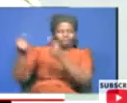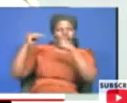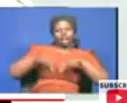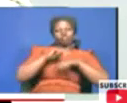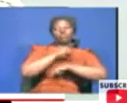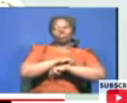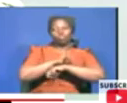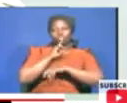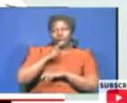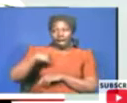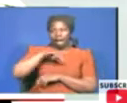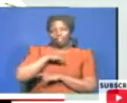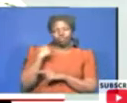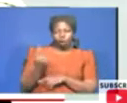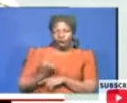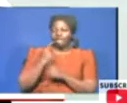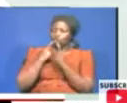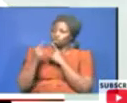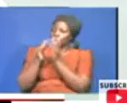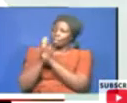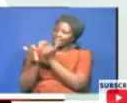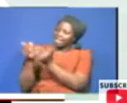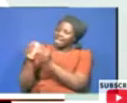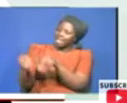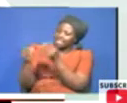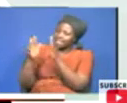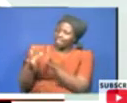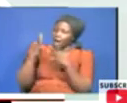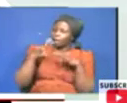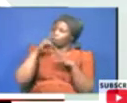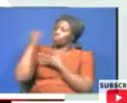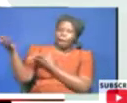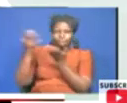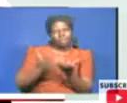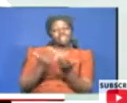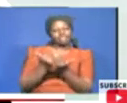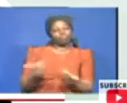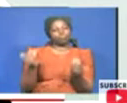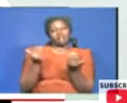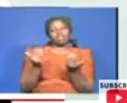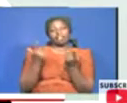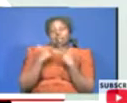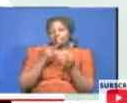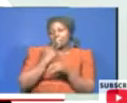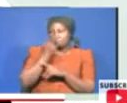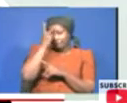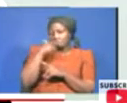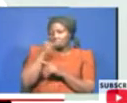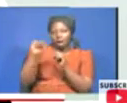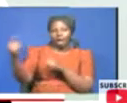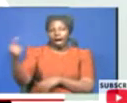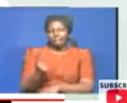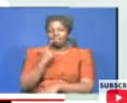only talk to the guardians. We call it those who are bringing them. Yeah. But a parent who may come and say, I have